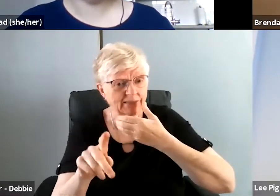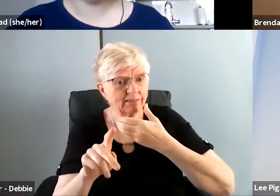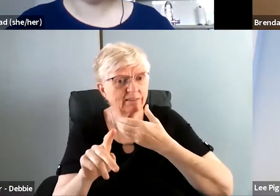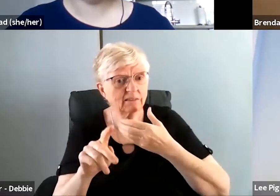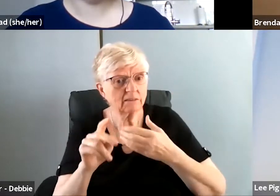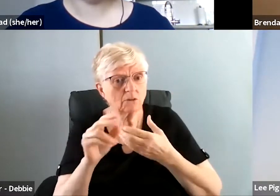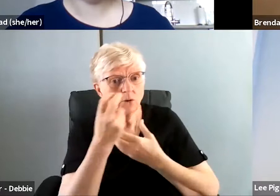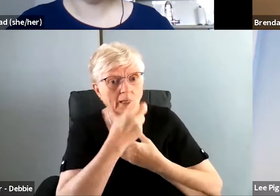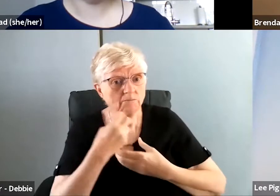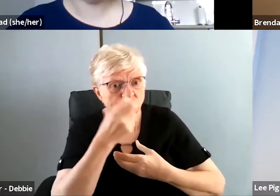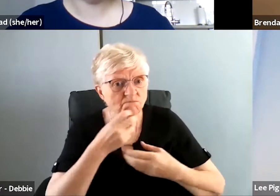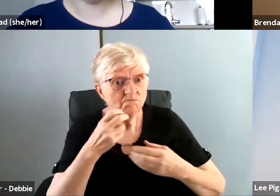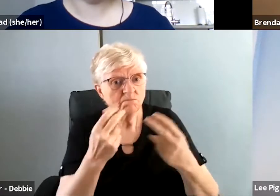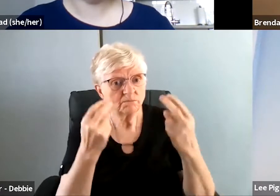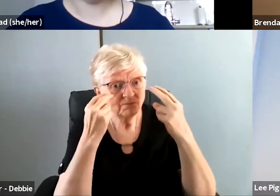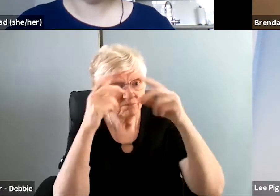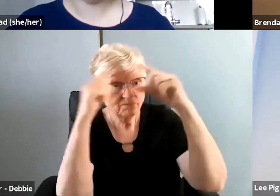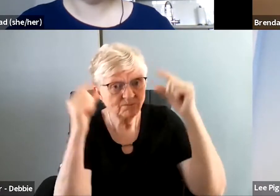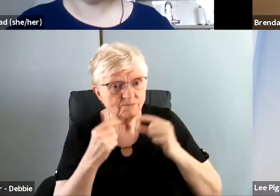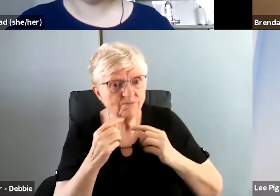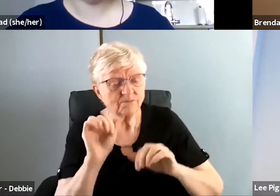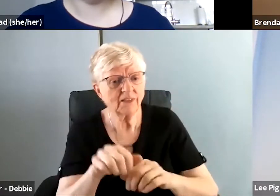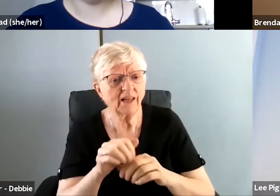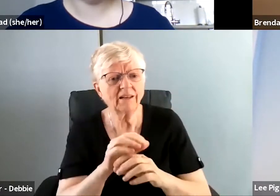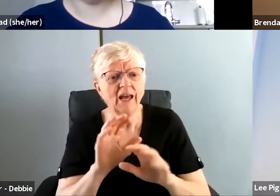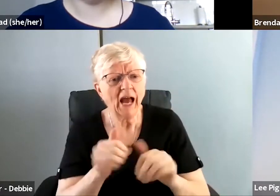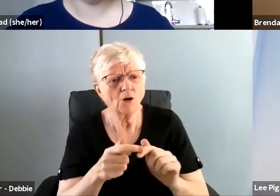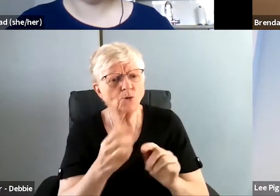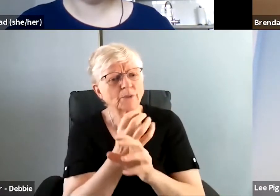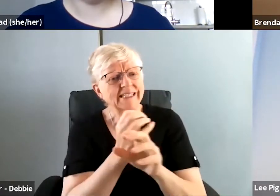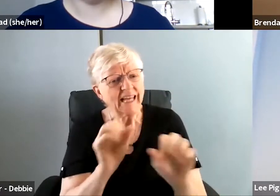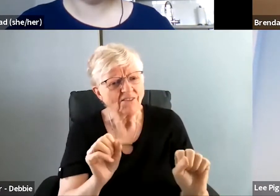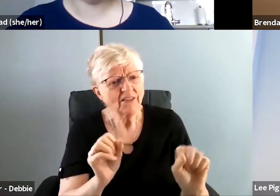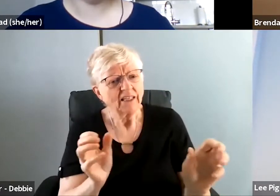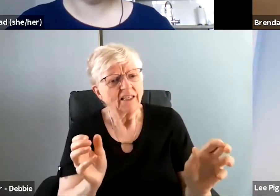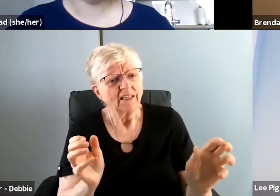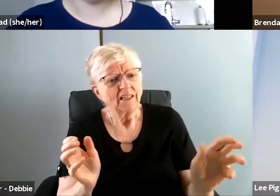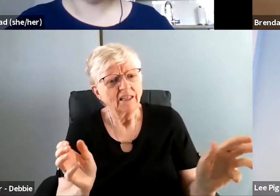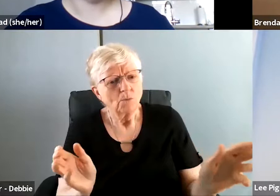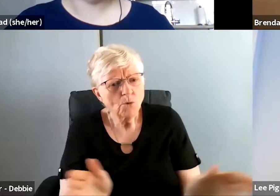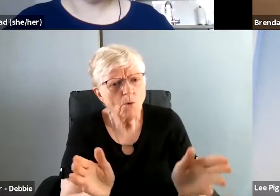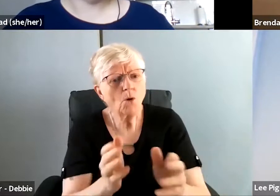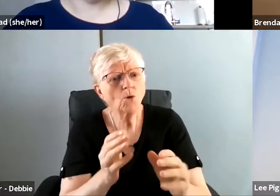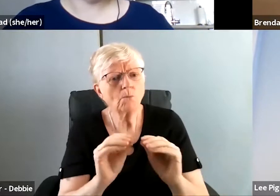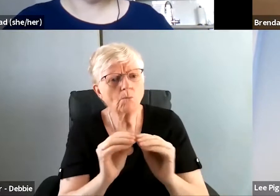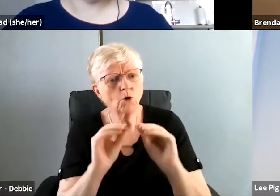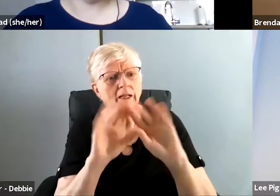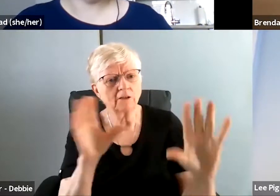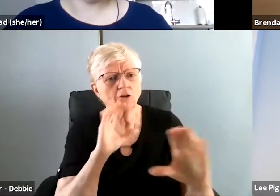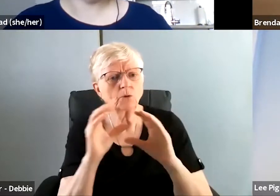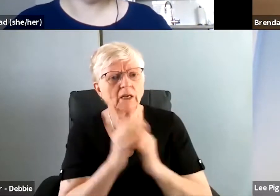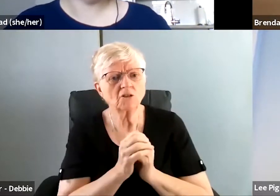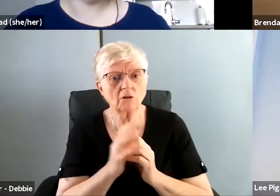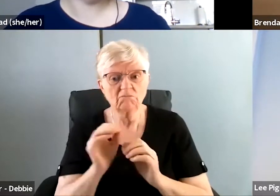promote communication, but also still stay consistent with the public health measures as well. I'd say that